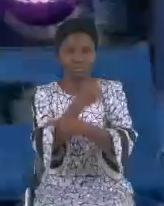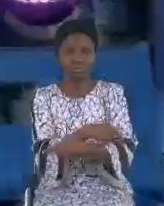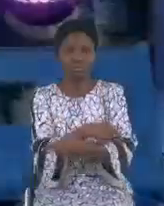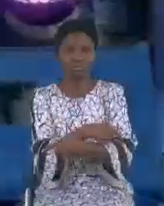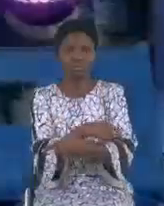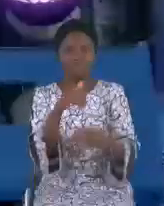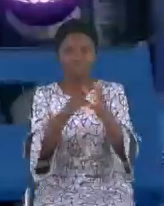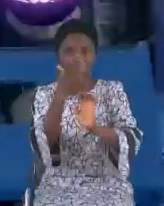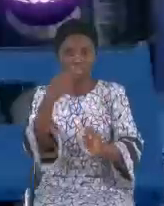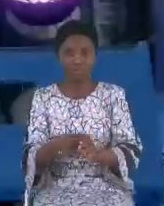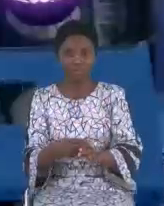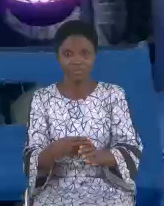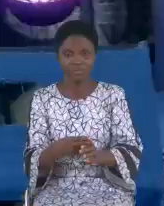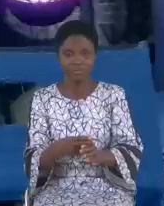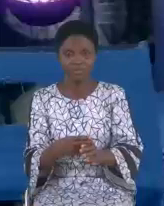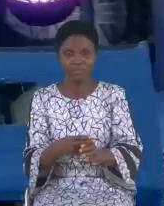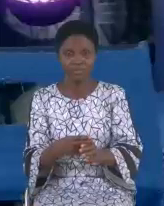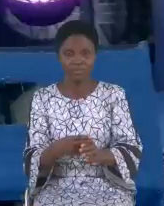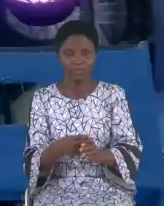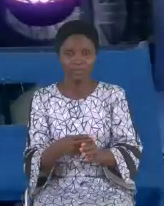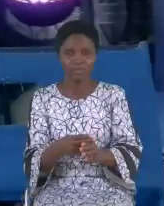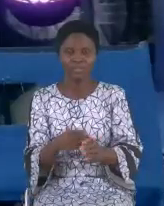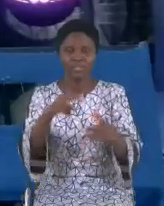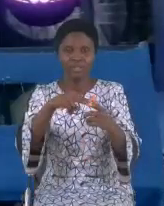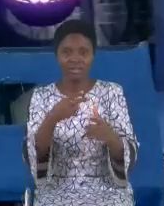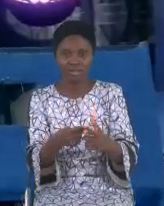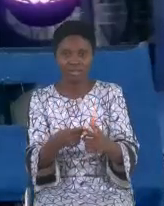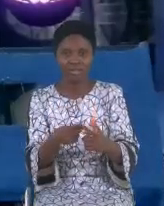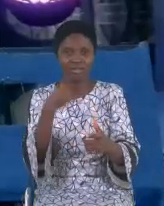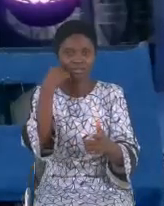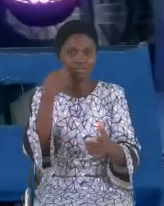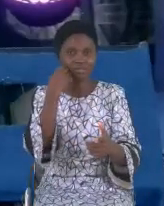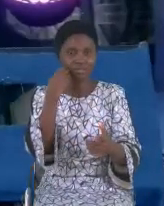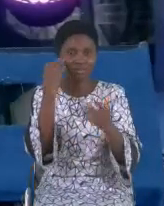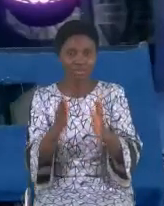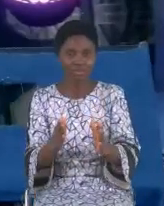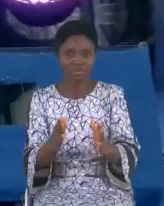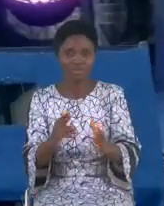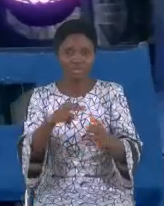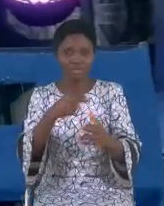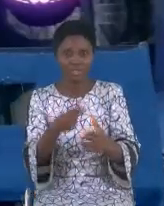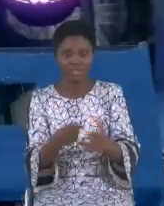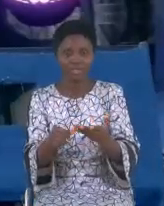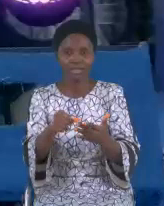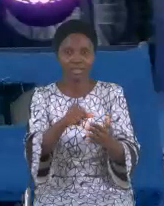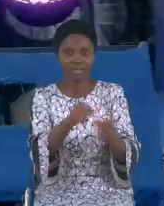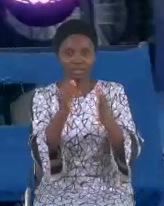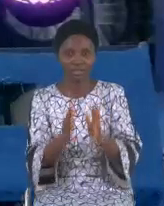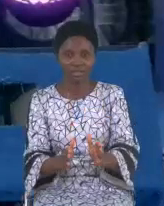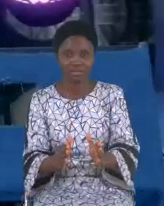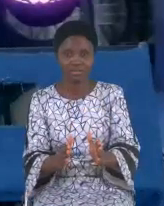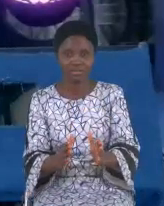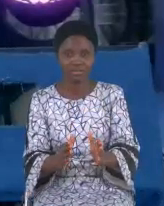neither fornicators, neither idolaters, neither adulterers,